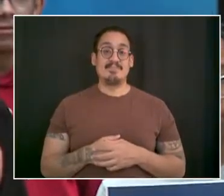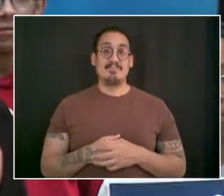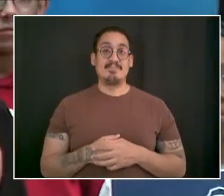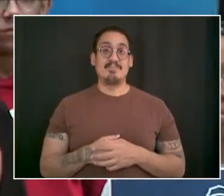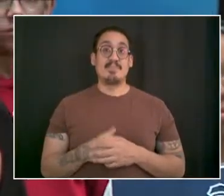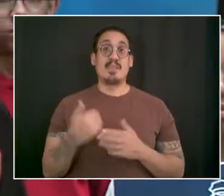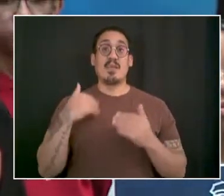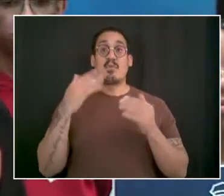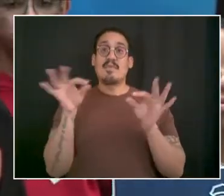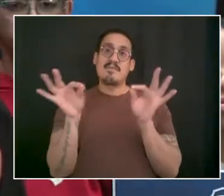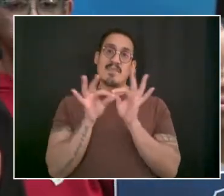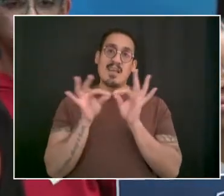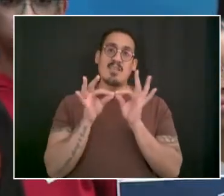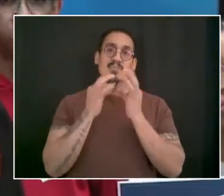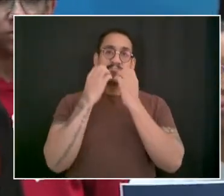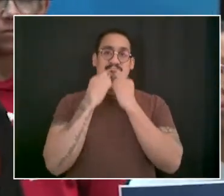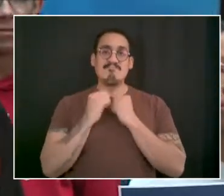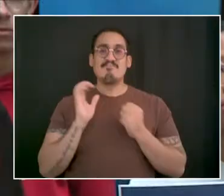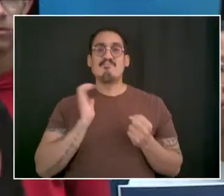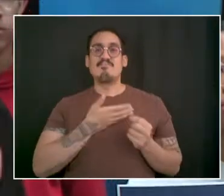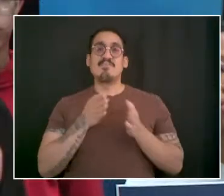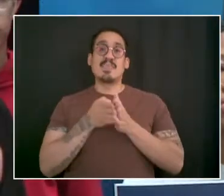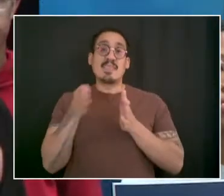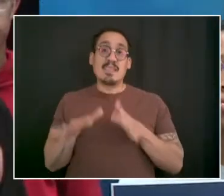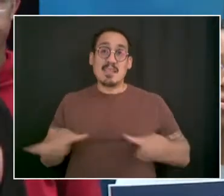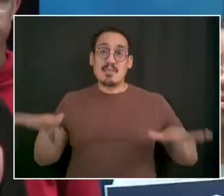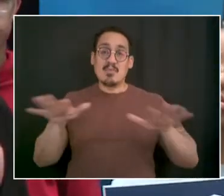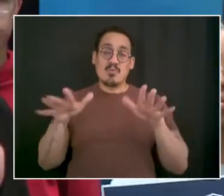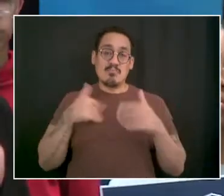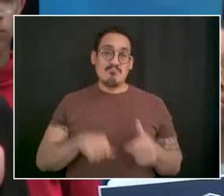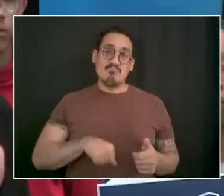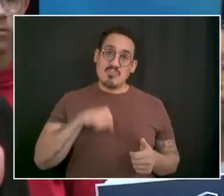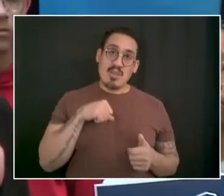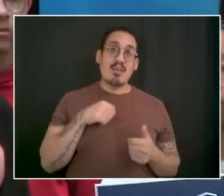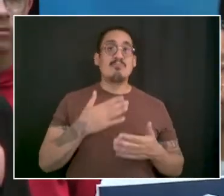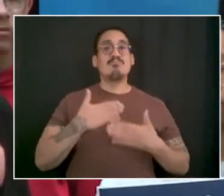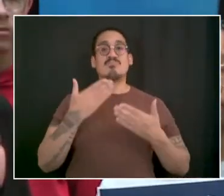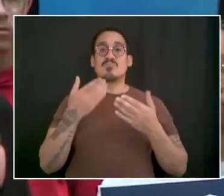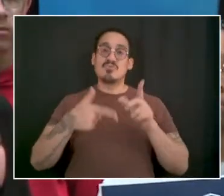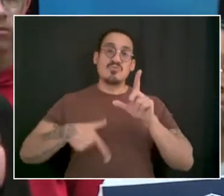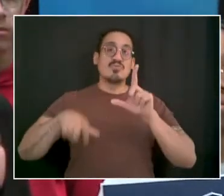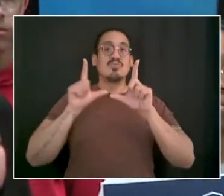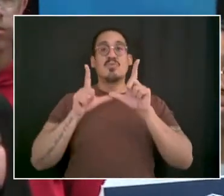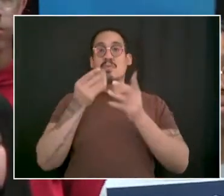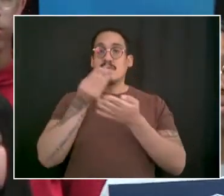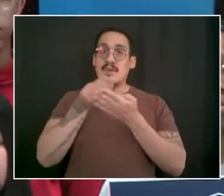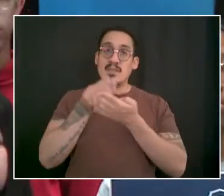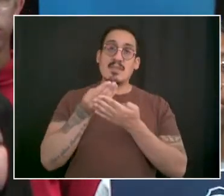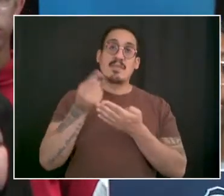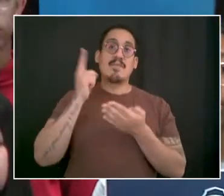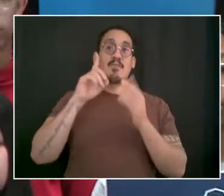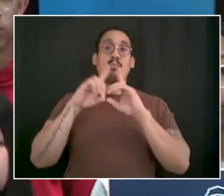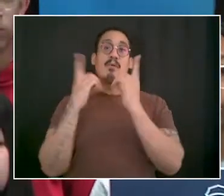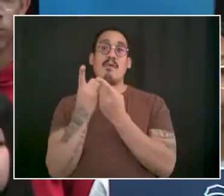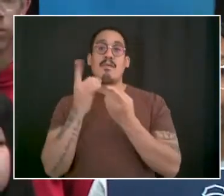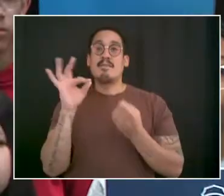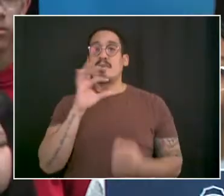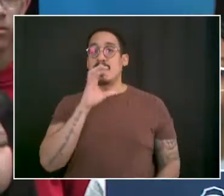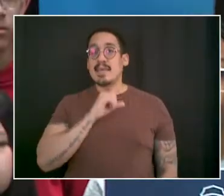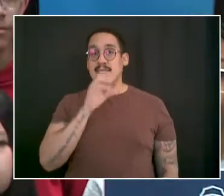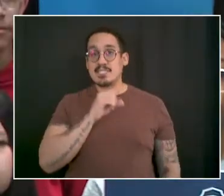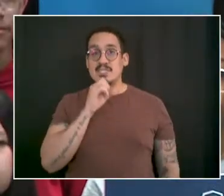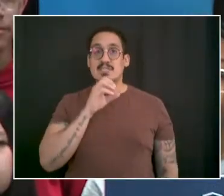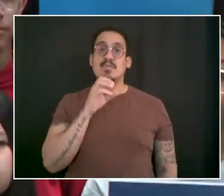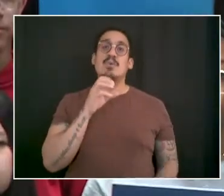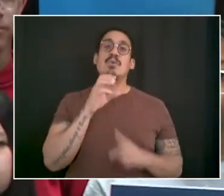our youth. We are proud to restore funding for the Departments for the Aging's core programs like older adult